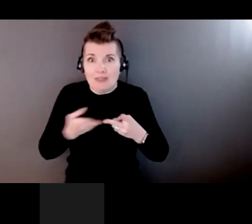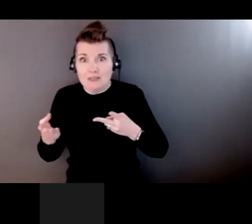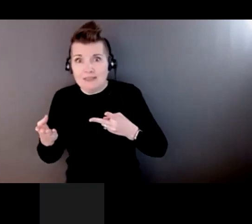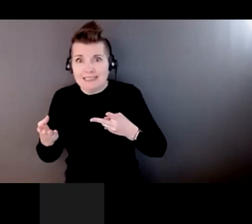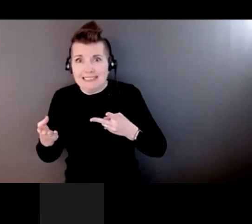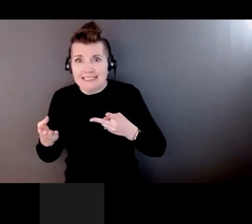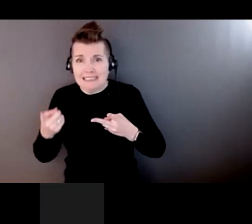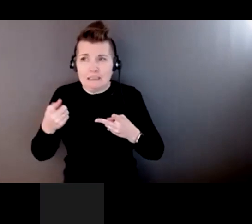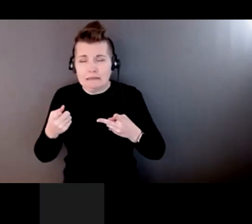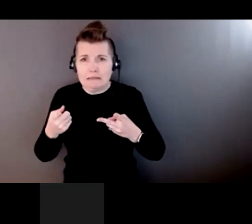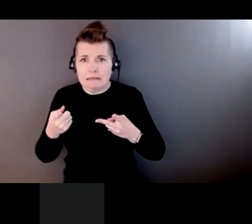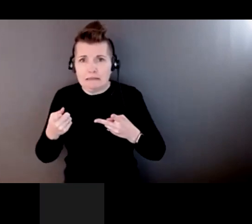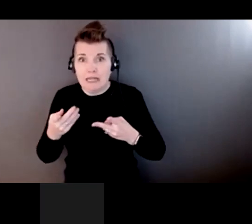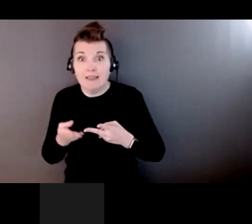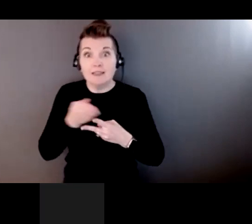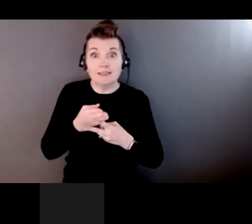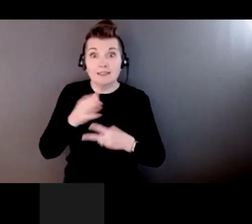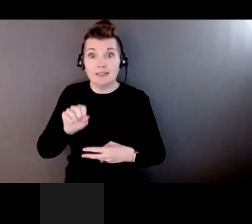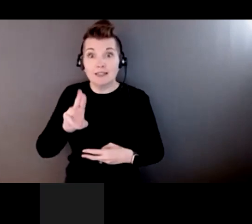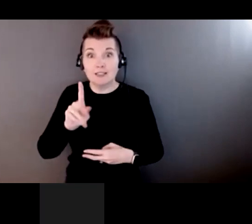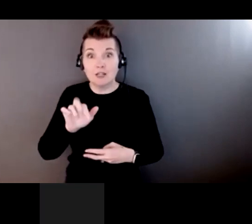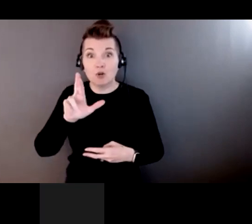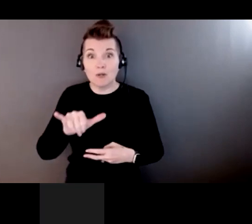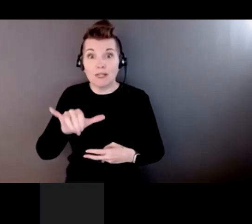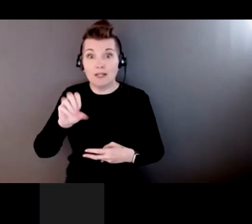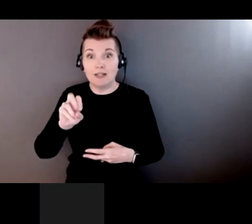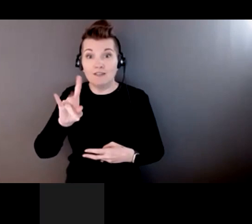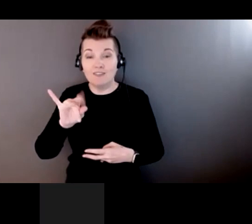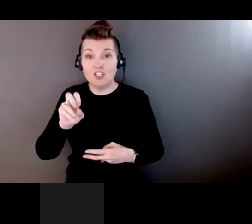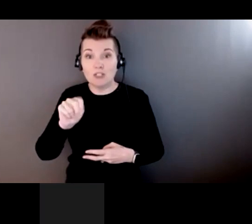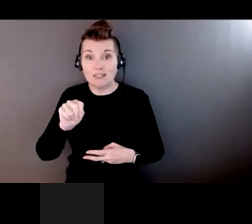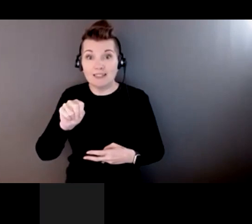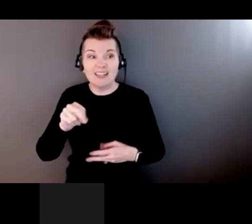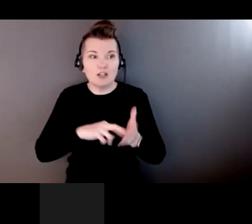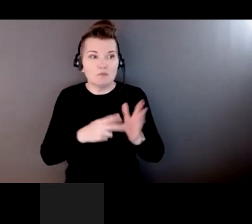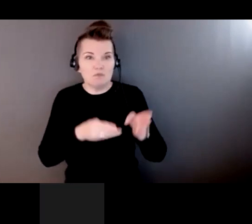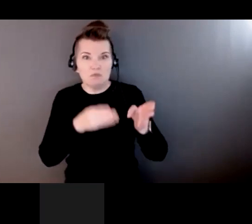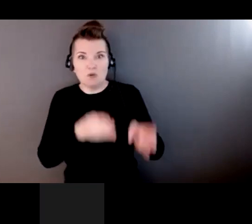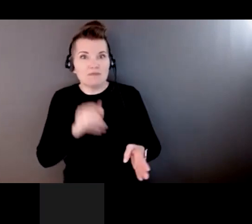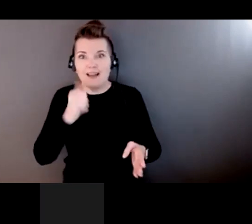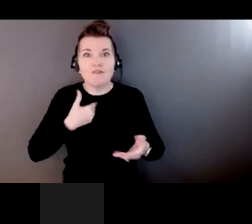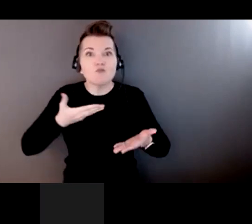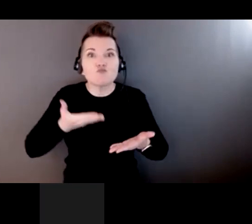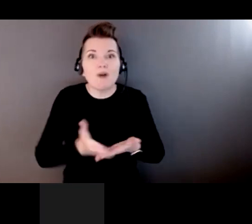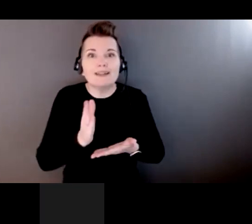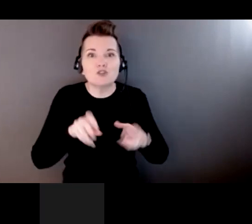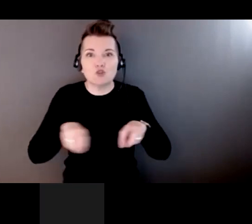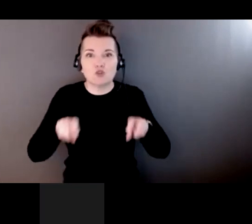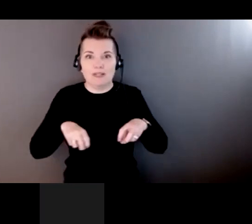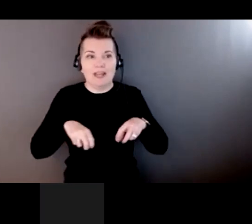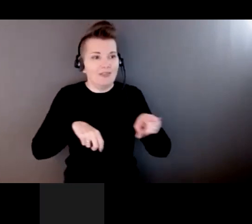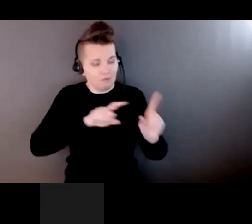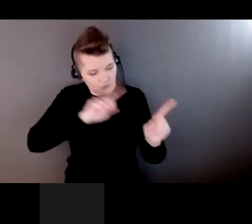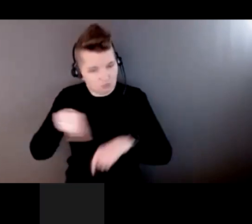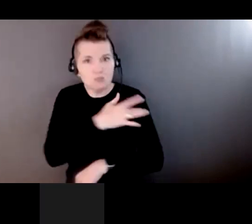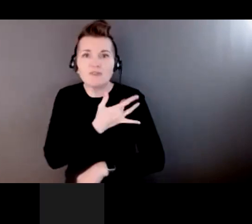Whereas if we proceed by summary conviction, the person has no right to get a jury trial. And so they'll appear in provincial court and they can have a